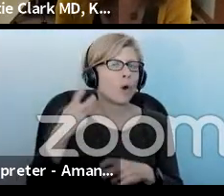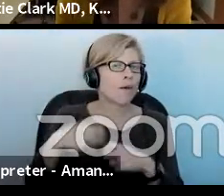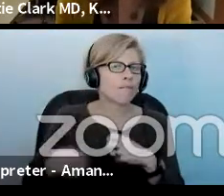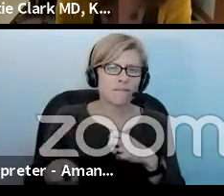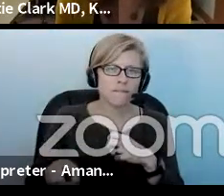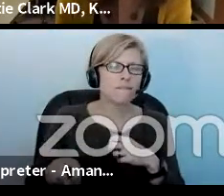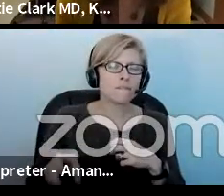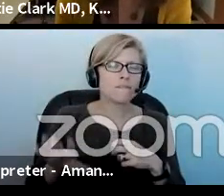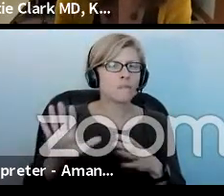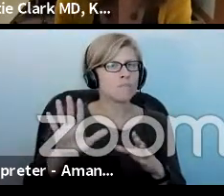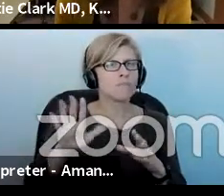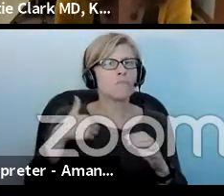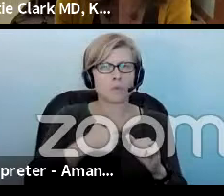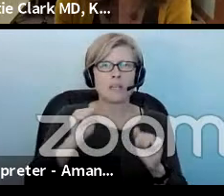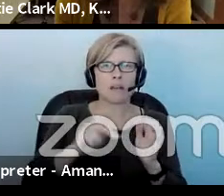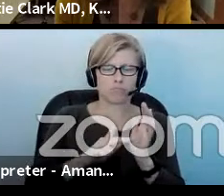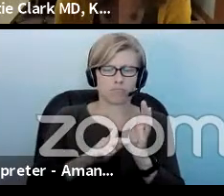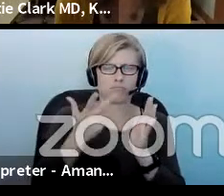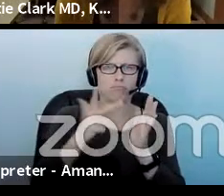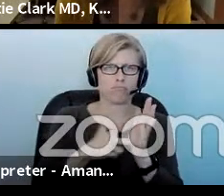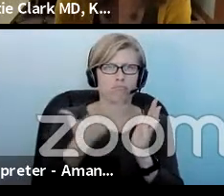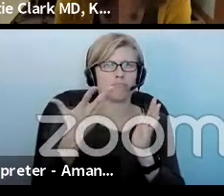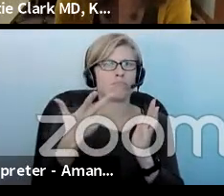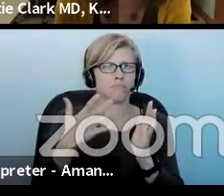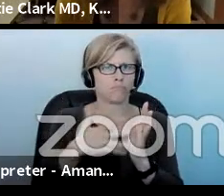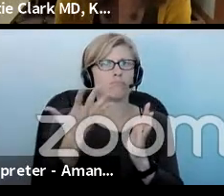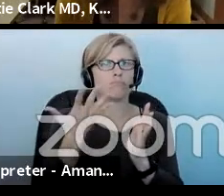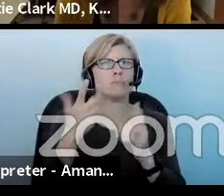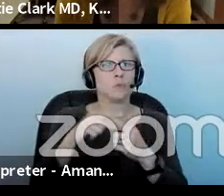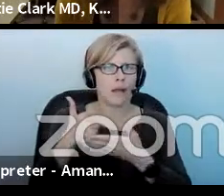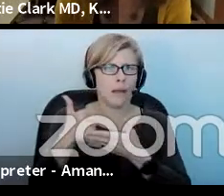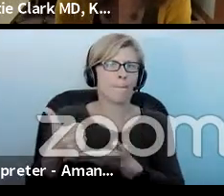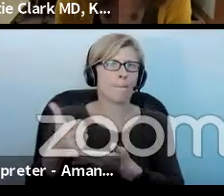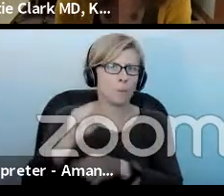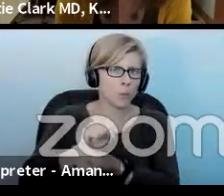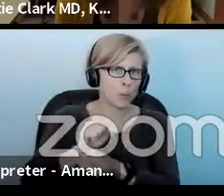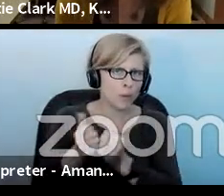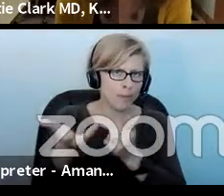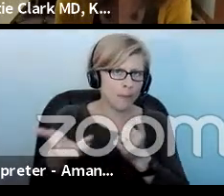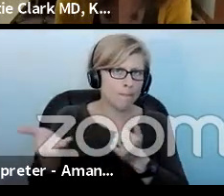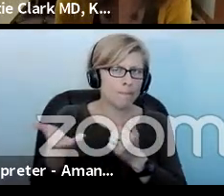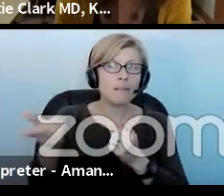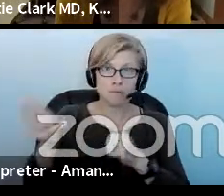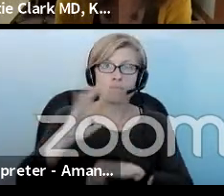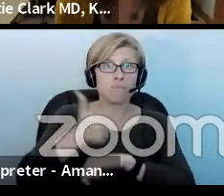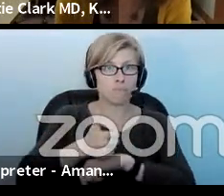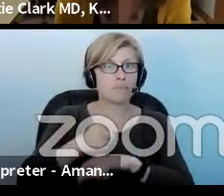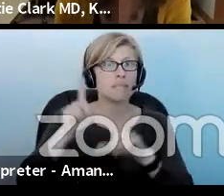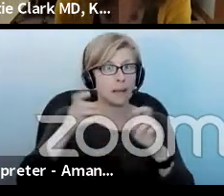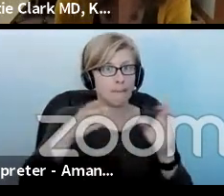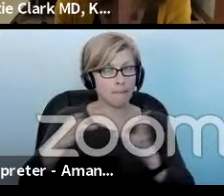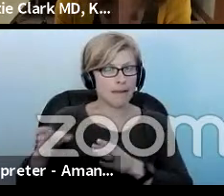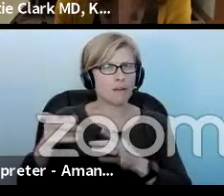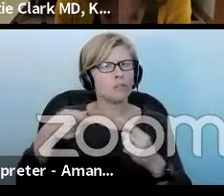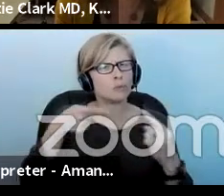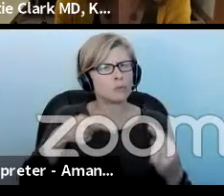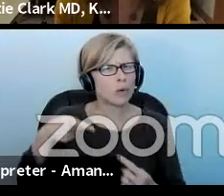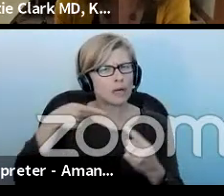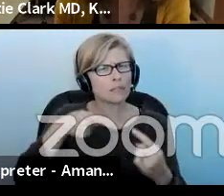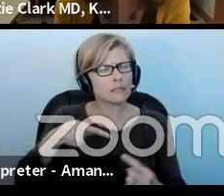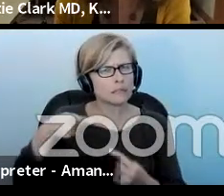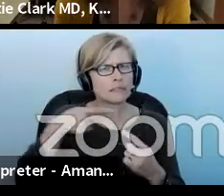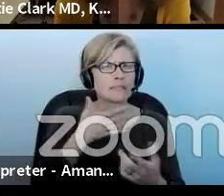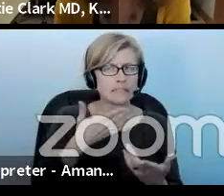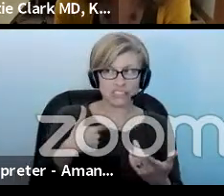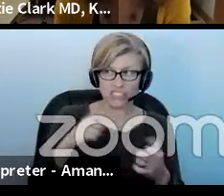we can definitely double, triple our efforts to work with them. Or if they are doing a testing plan and are struggling and are wondering about if